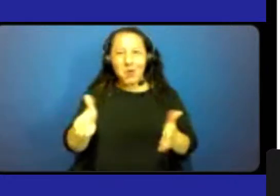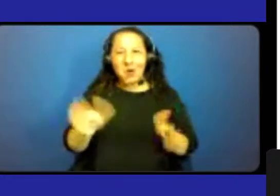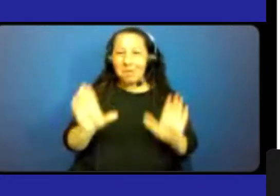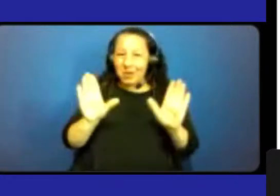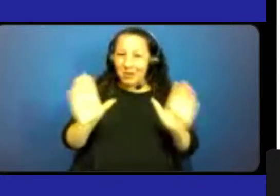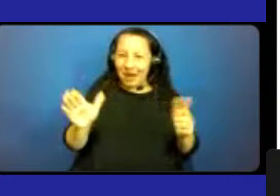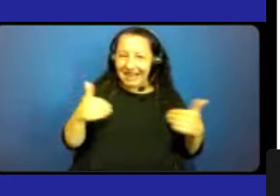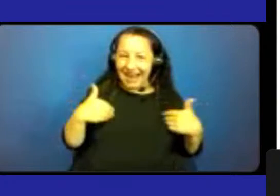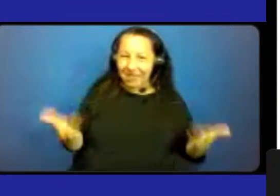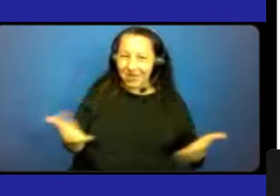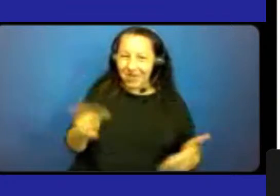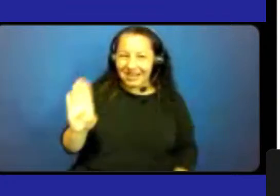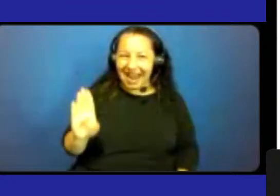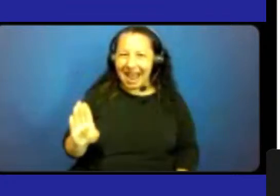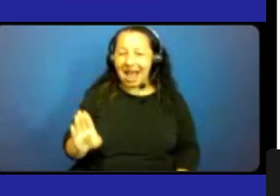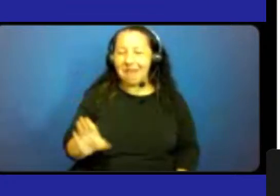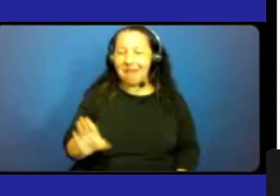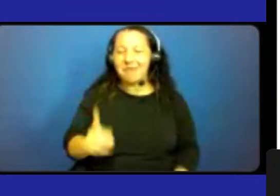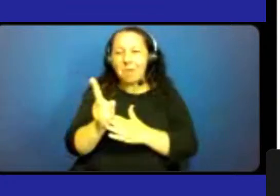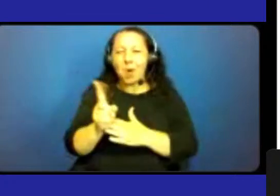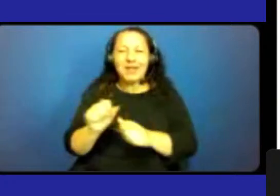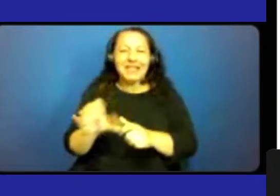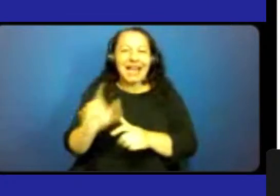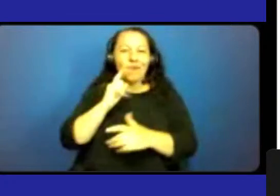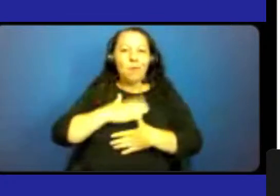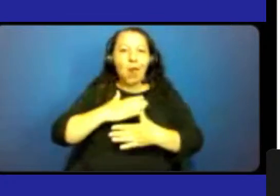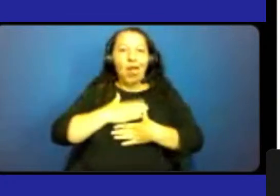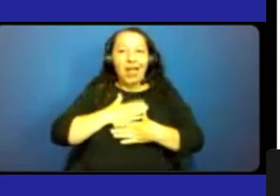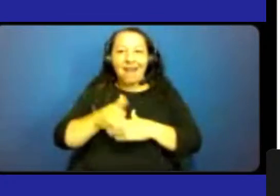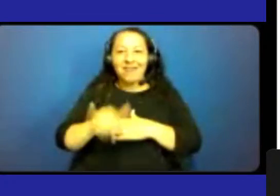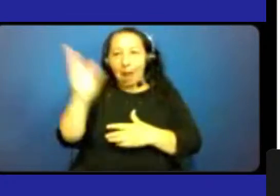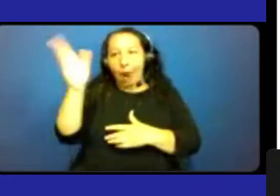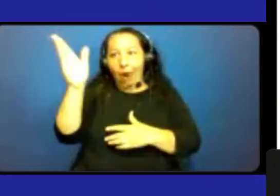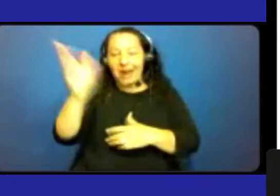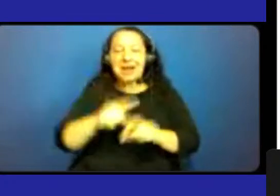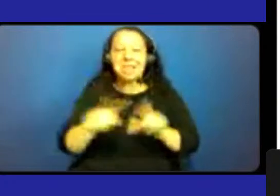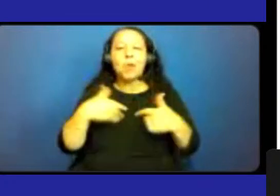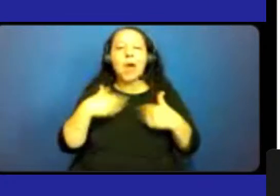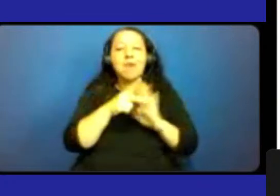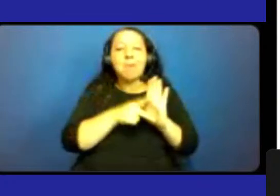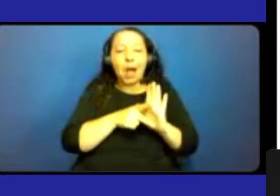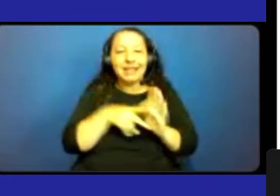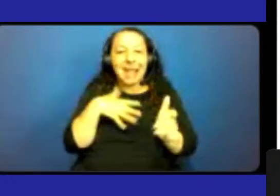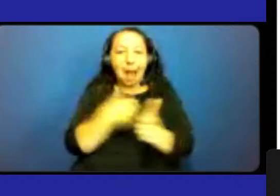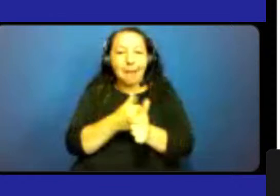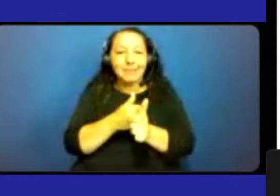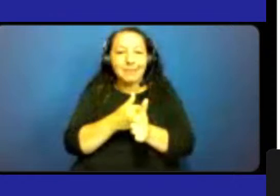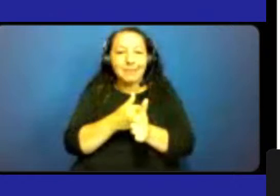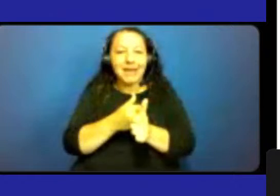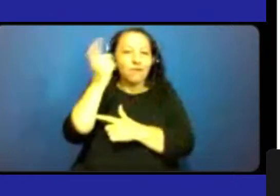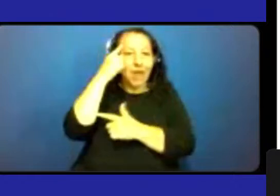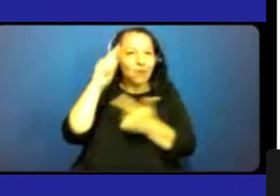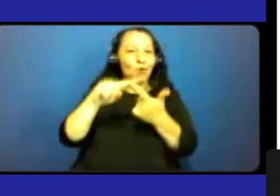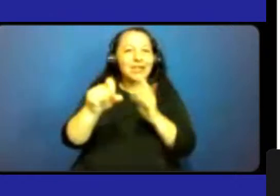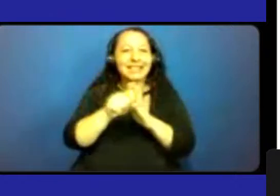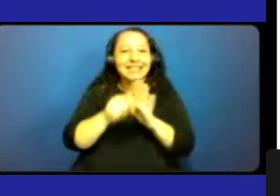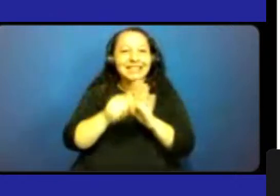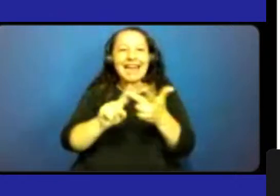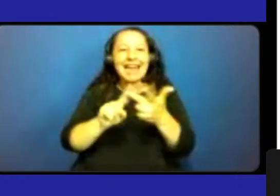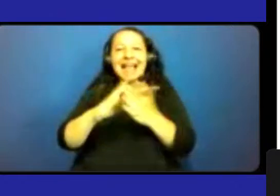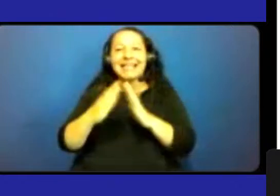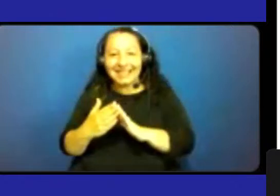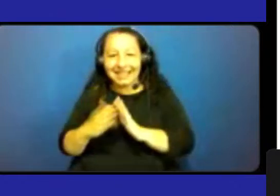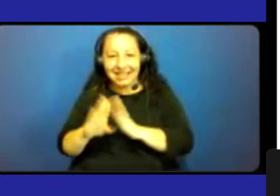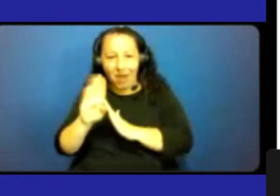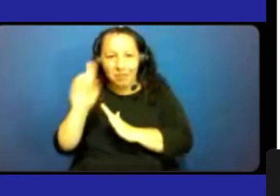after that great presentation, but we're going to have a policy update on the federal, state, and city developments on the policy level, and then we have